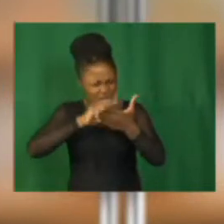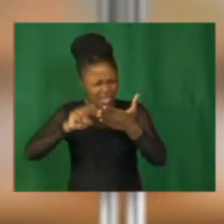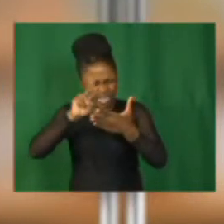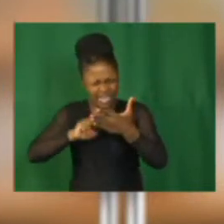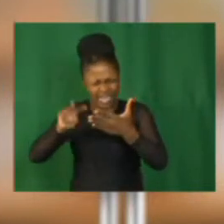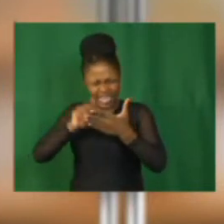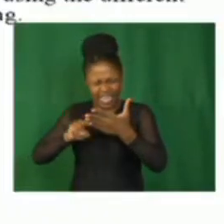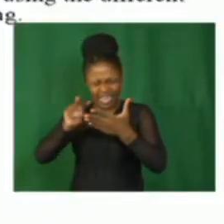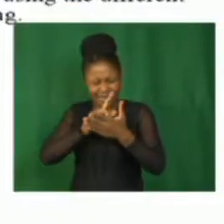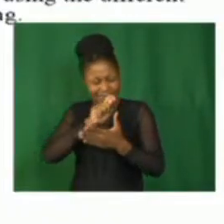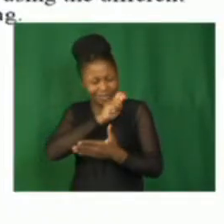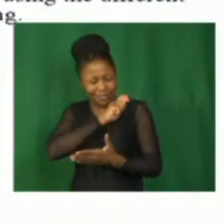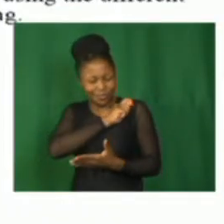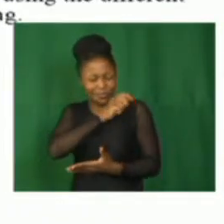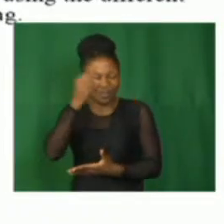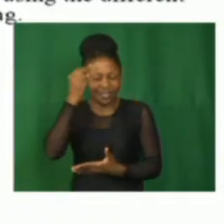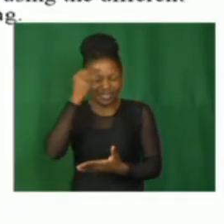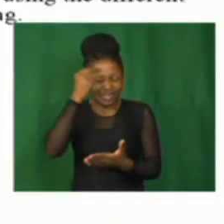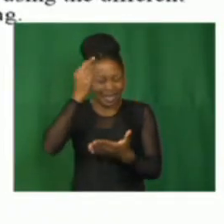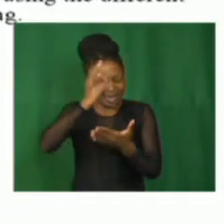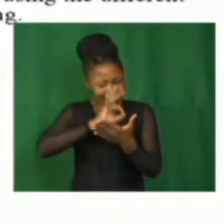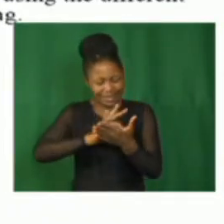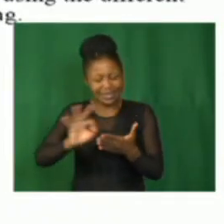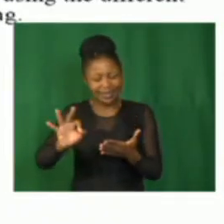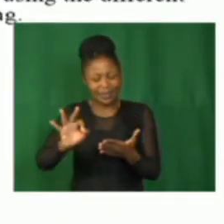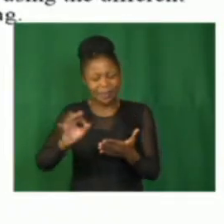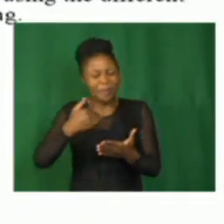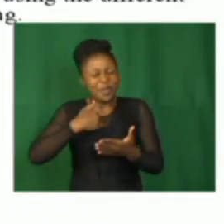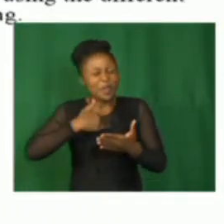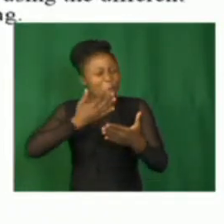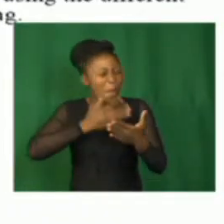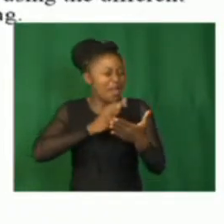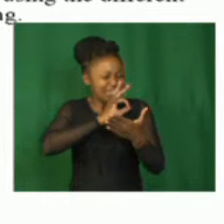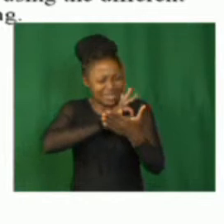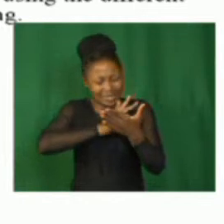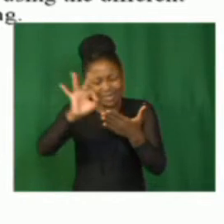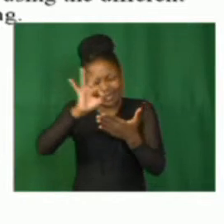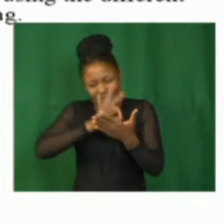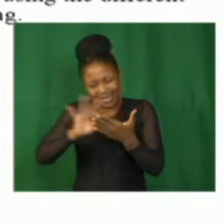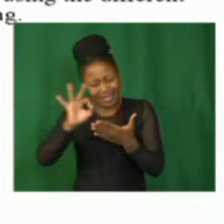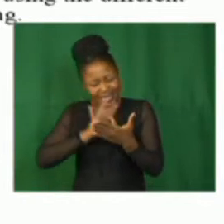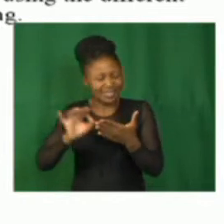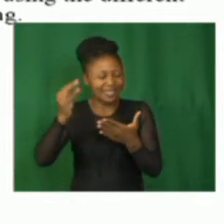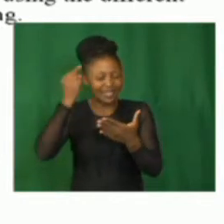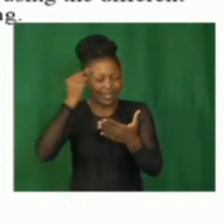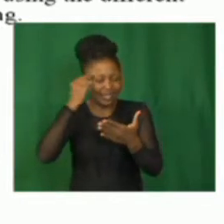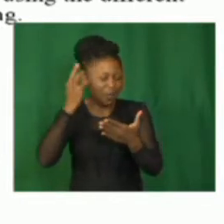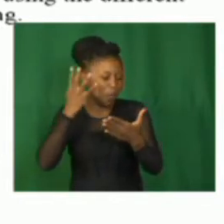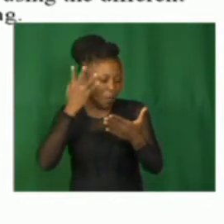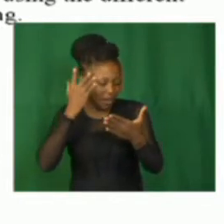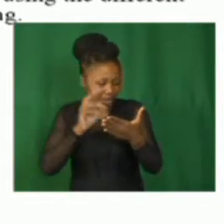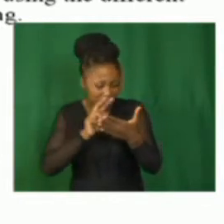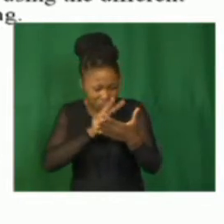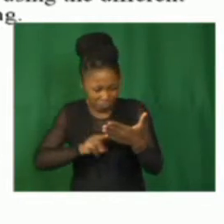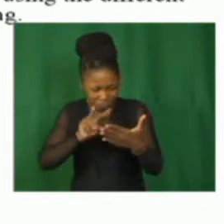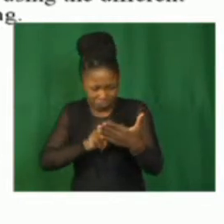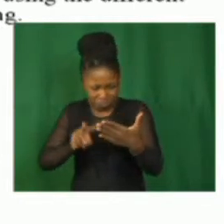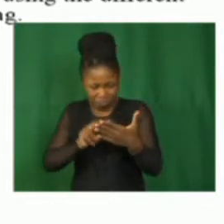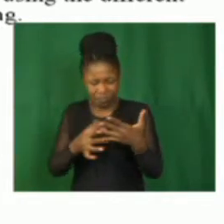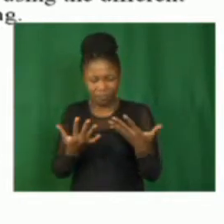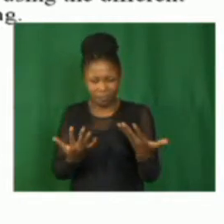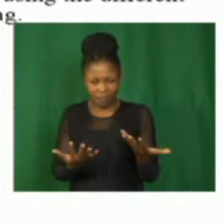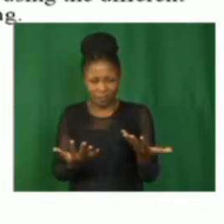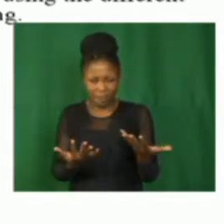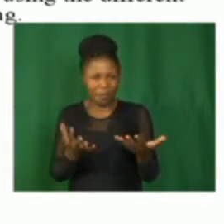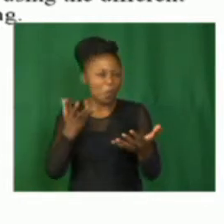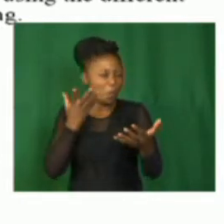our readers, our learners, to be effective when they are reading. We want our learners to be very skilled